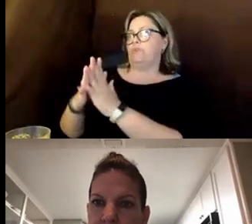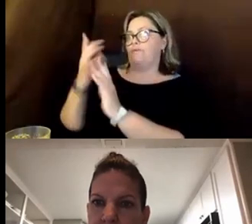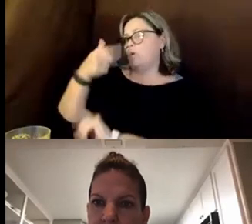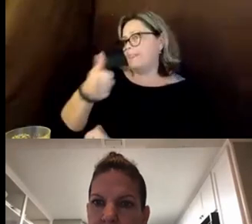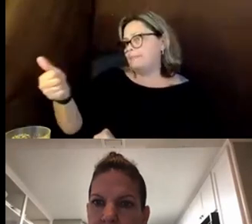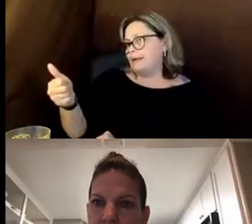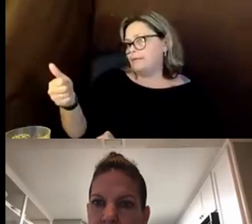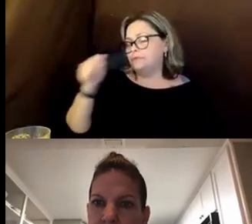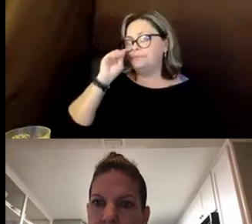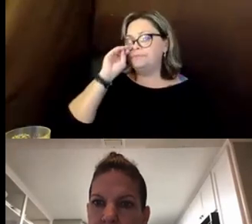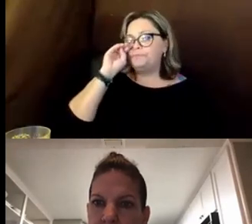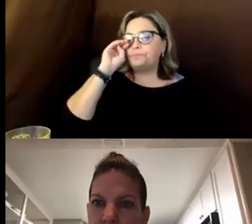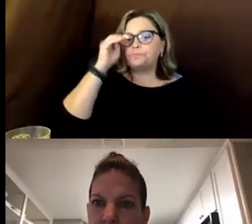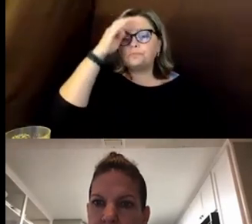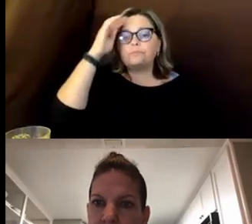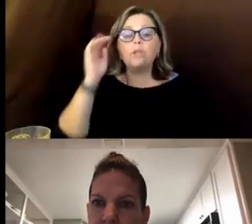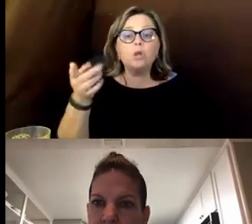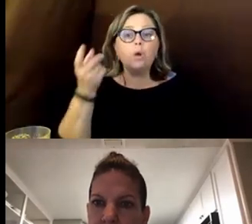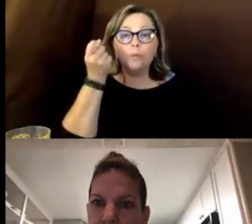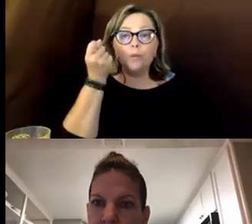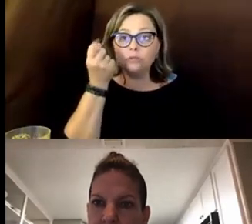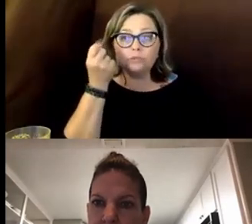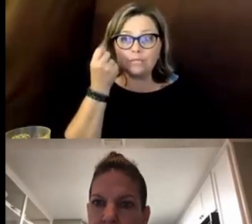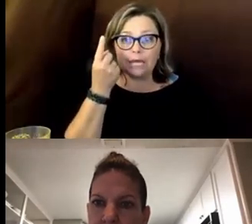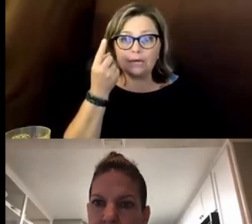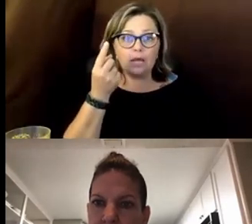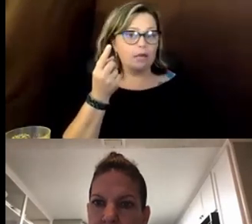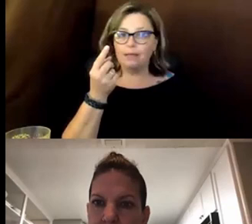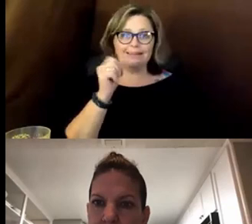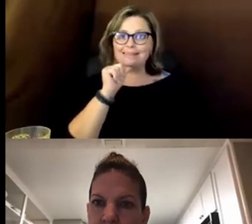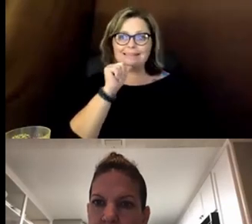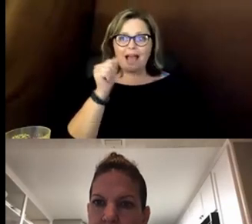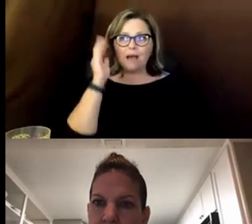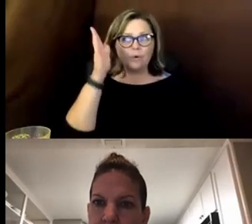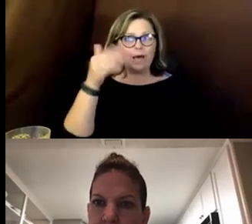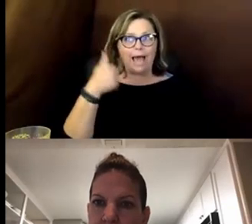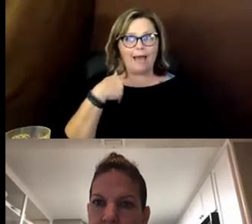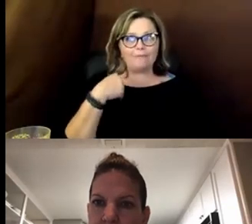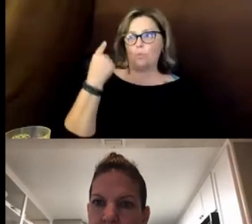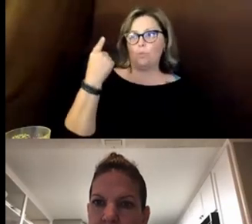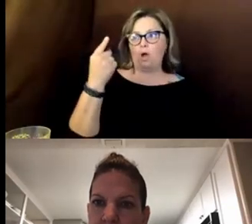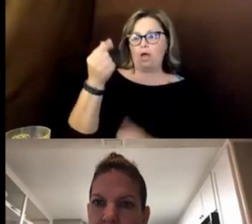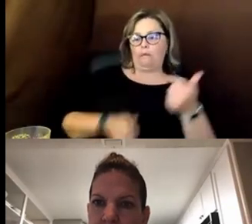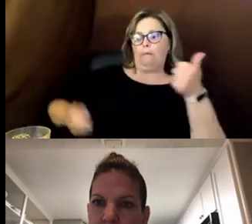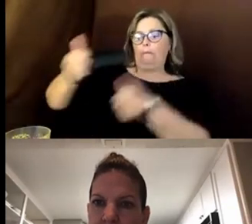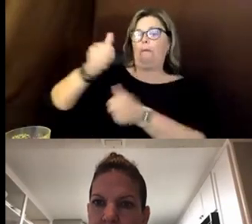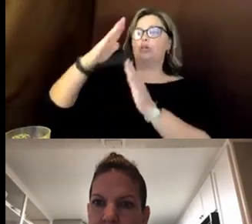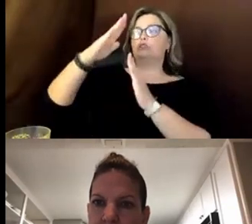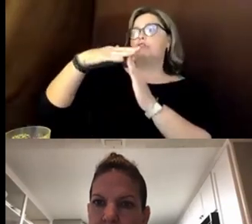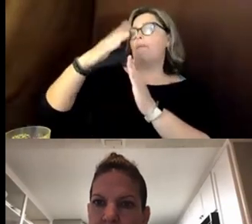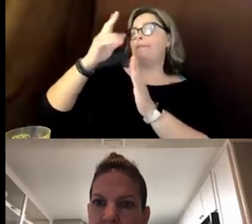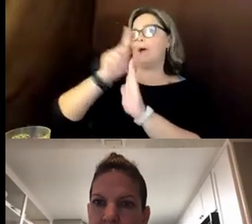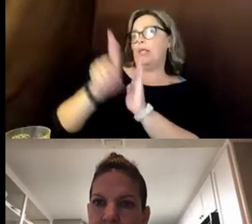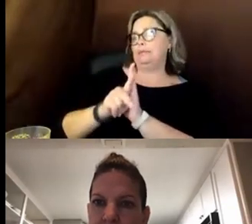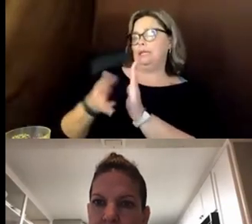that we understand there's not going to be any single policy or program that can prepare us for the